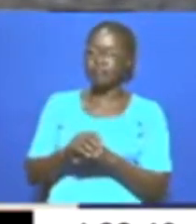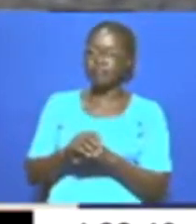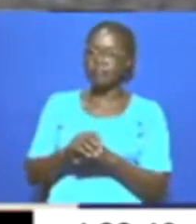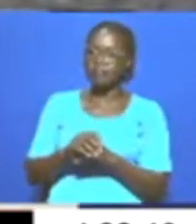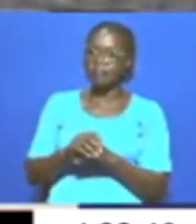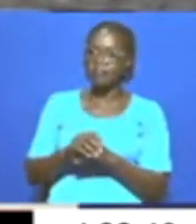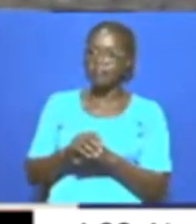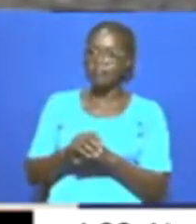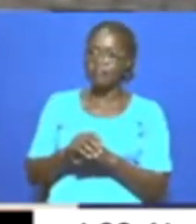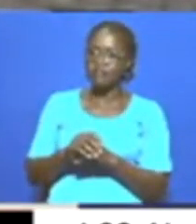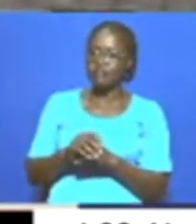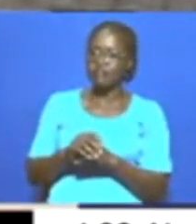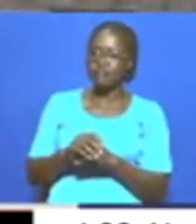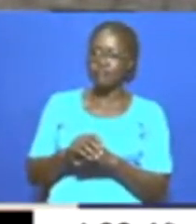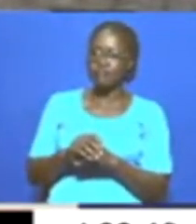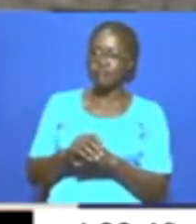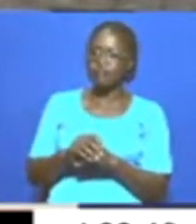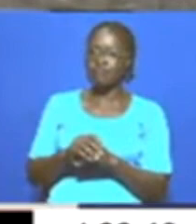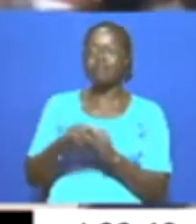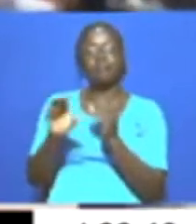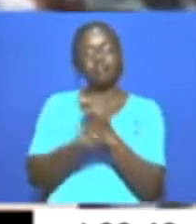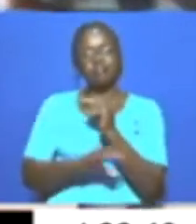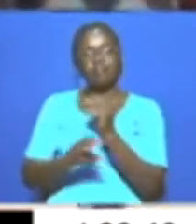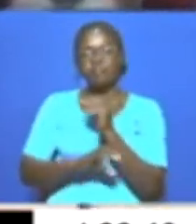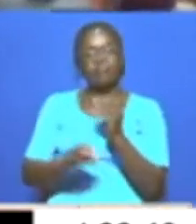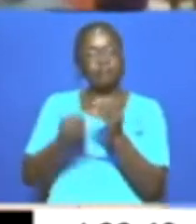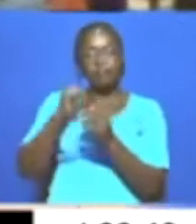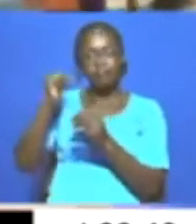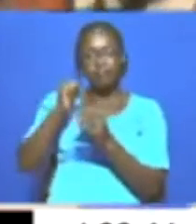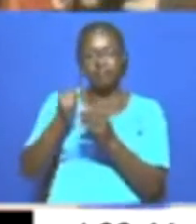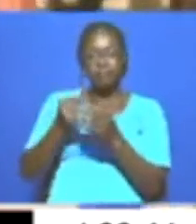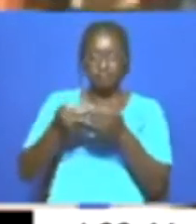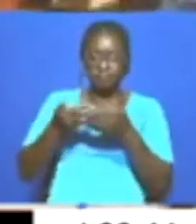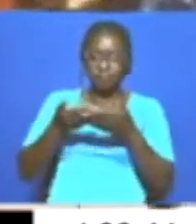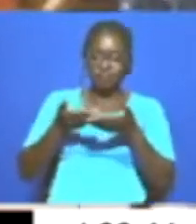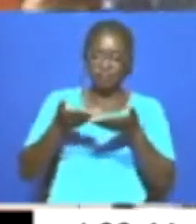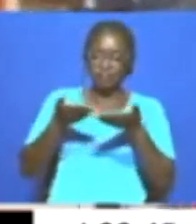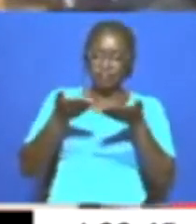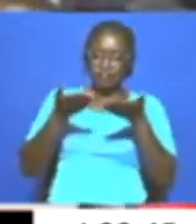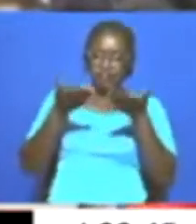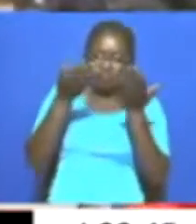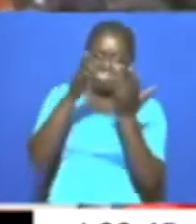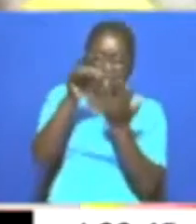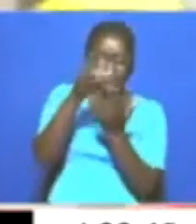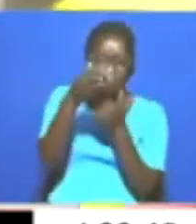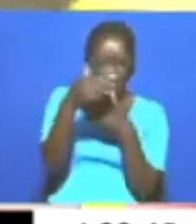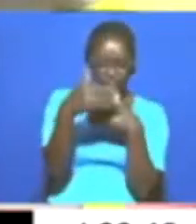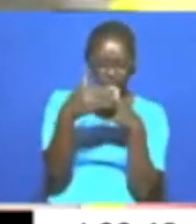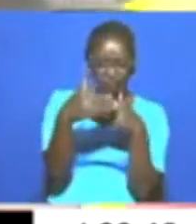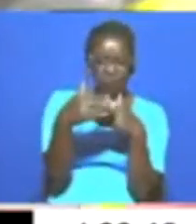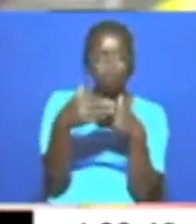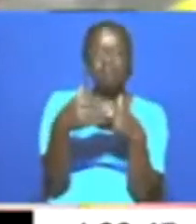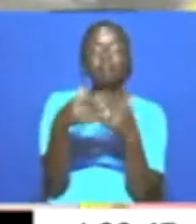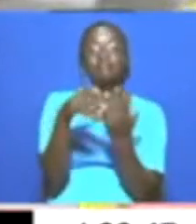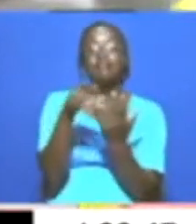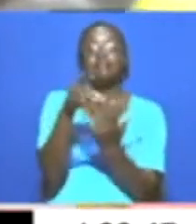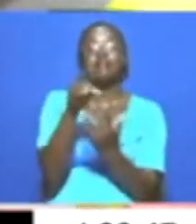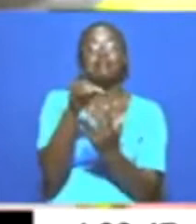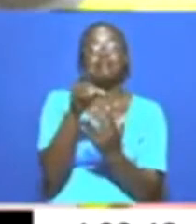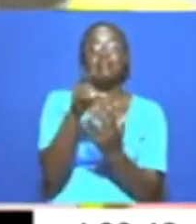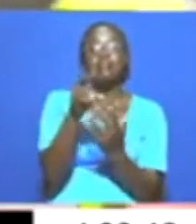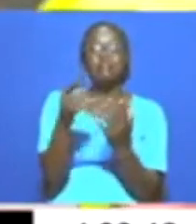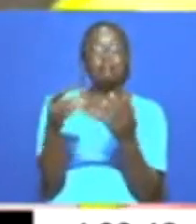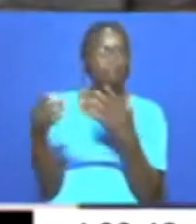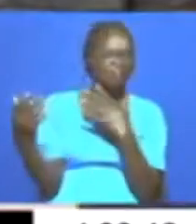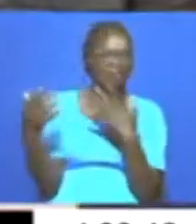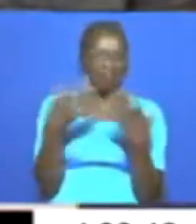The political temperatures in the country have continued to rise as political party nominations draw closer. The party nominations are usually marred by chaos,